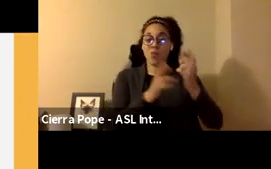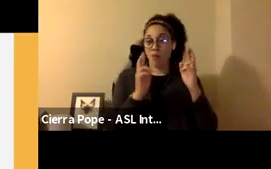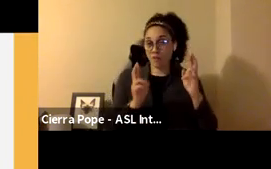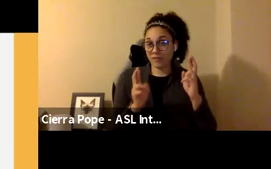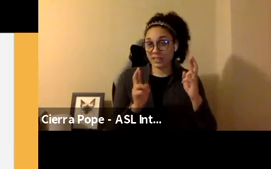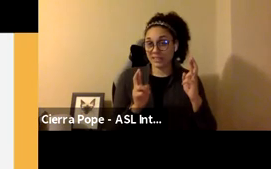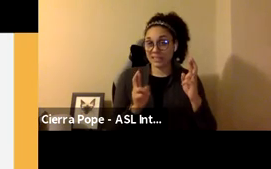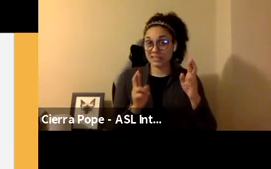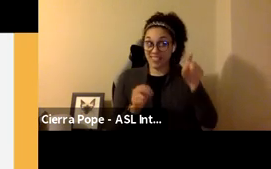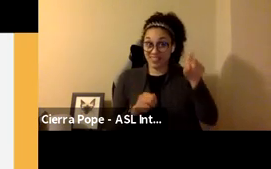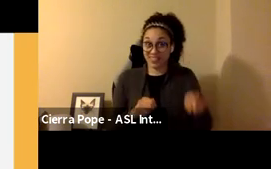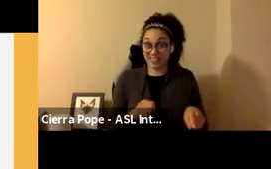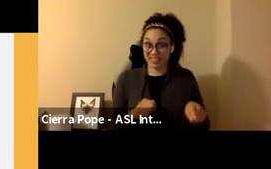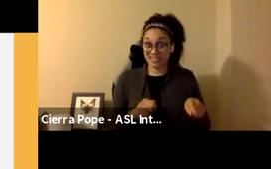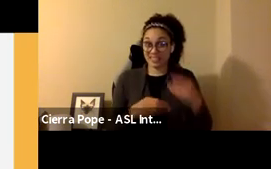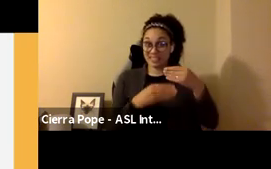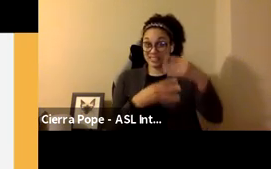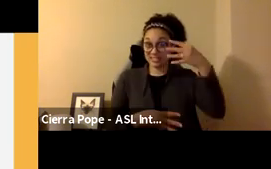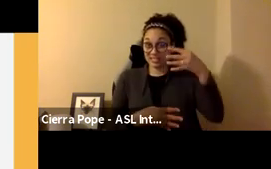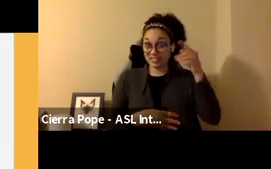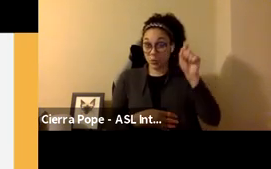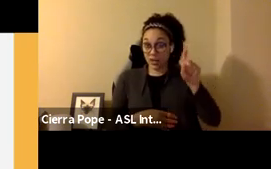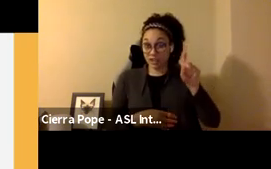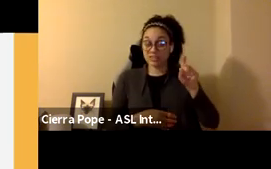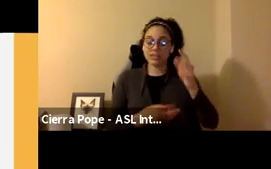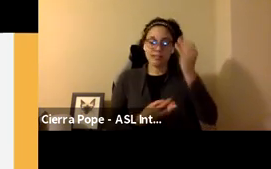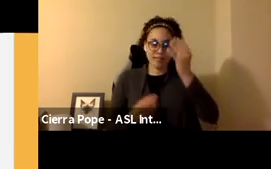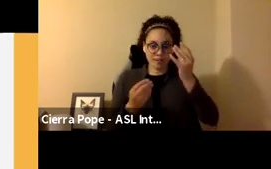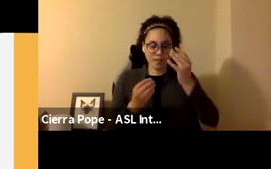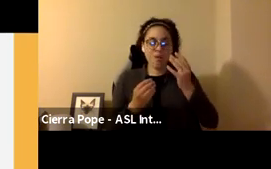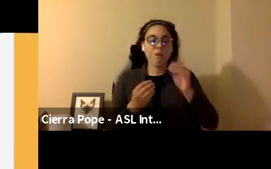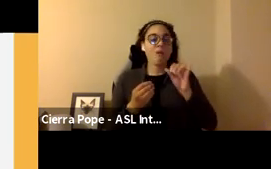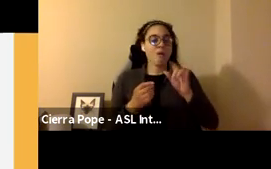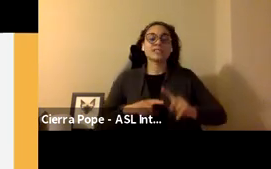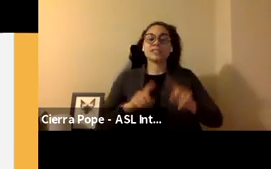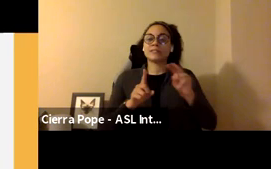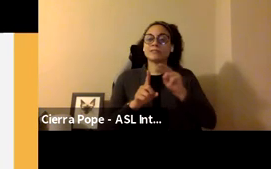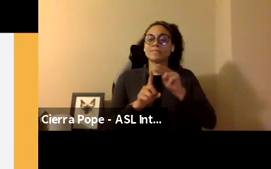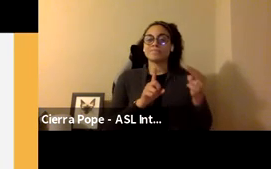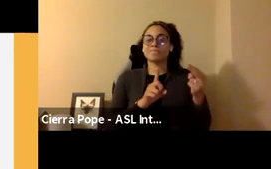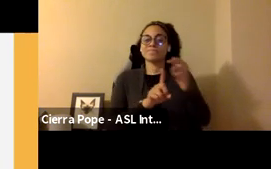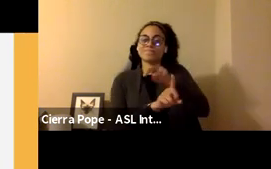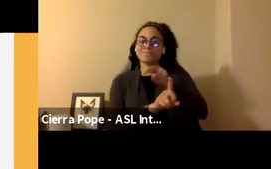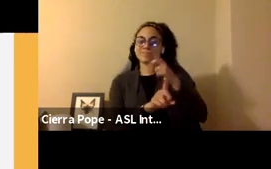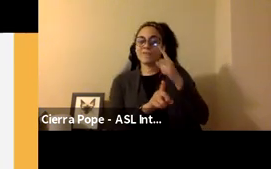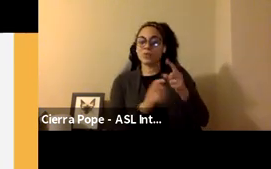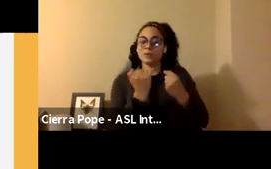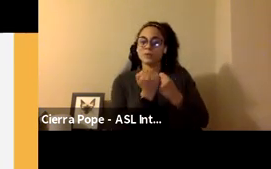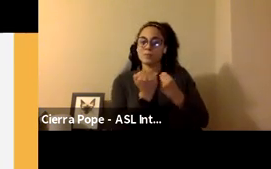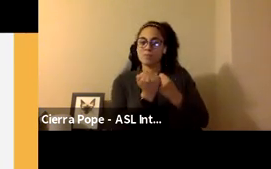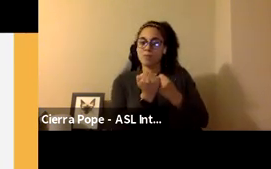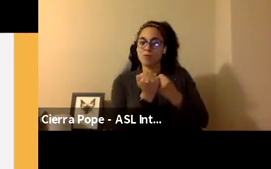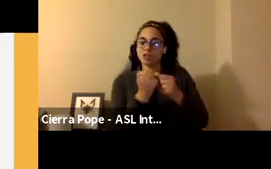questions with you, you can think about support in a little bit different way to help your child grow